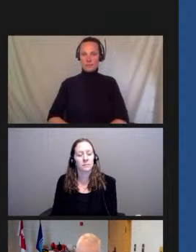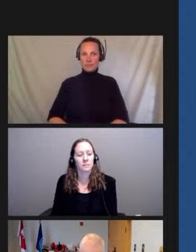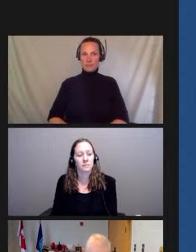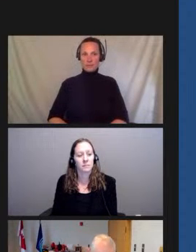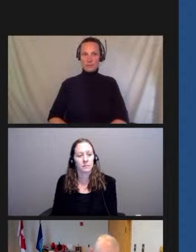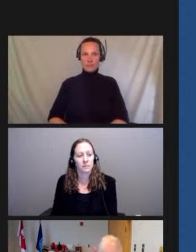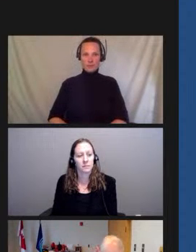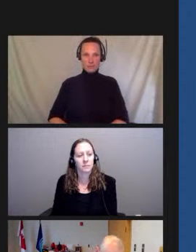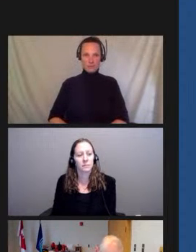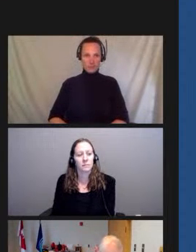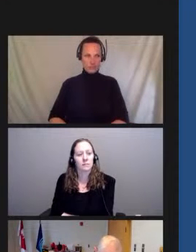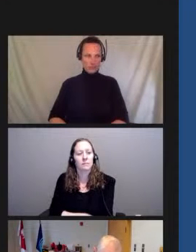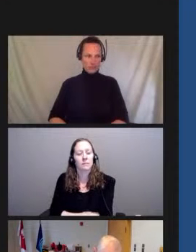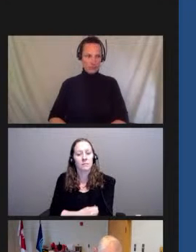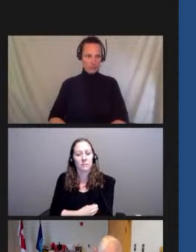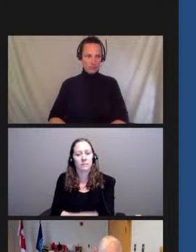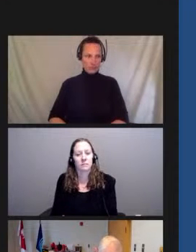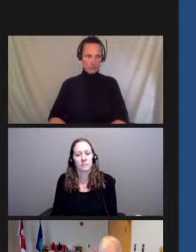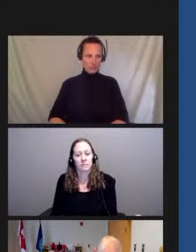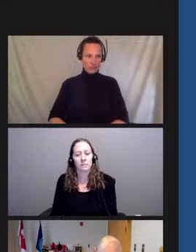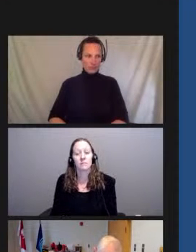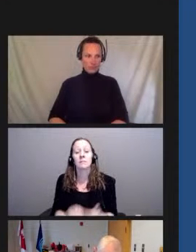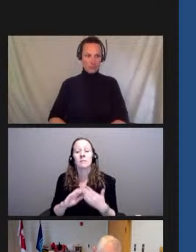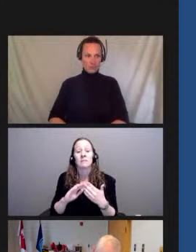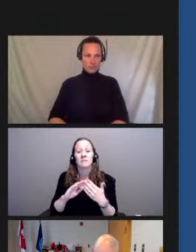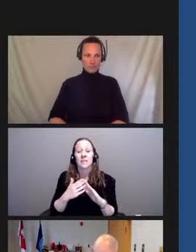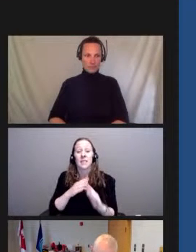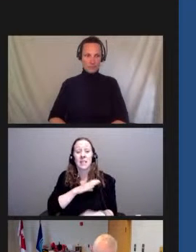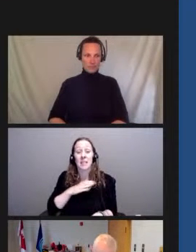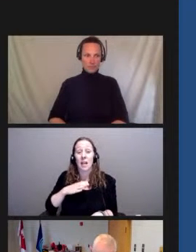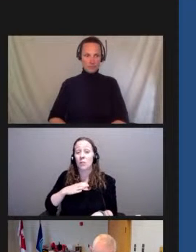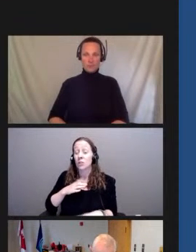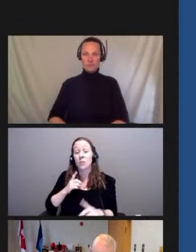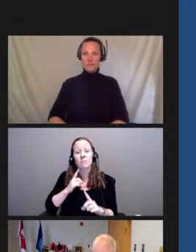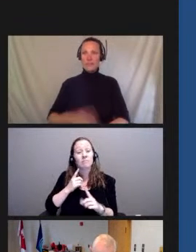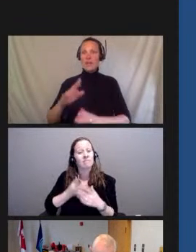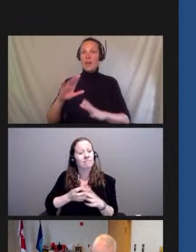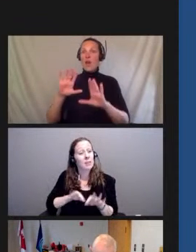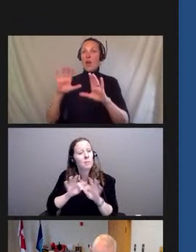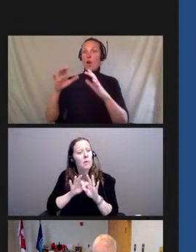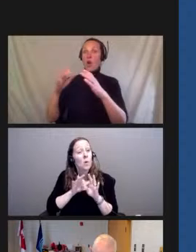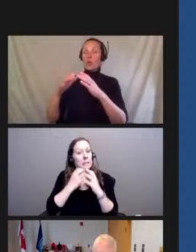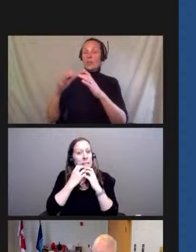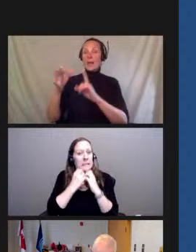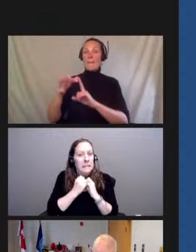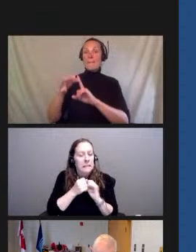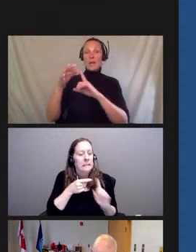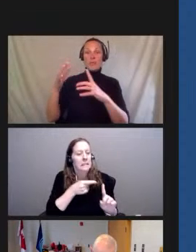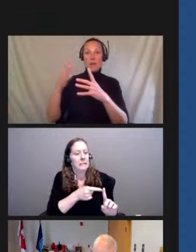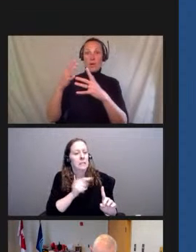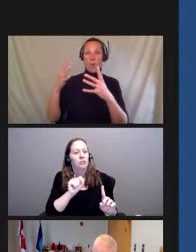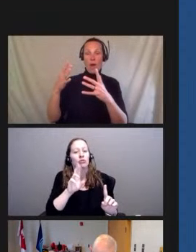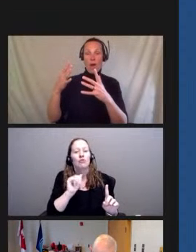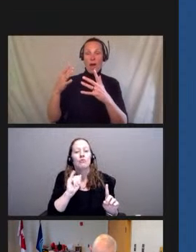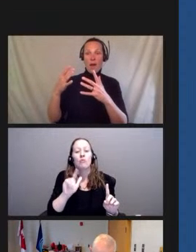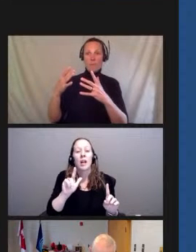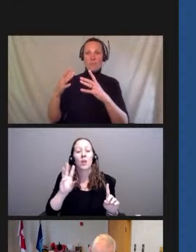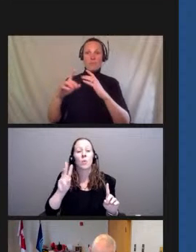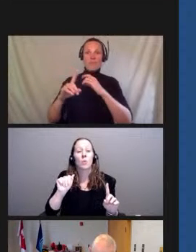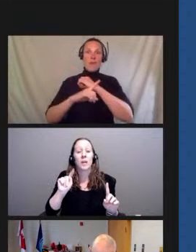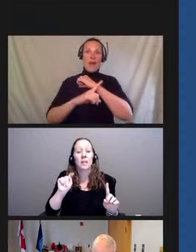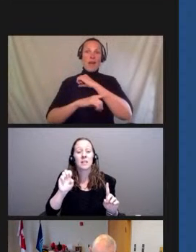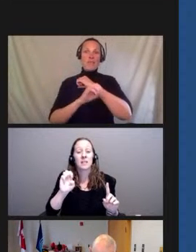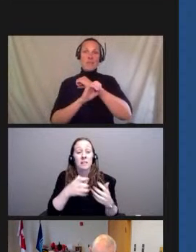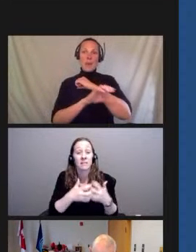Recognizing that one of City Council's key priorities is preserving capacity at the trail waste facility, with the aim of maximizing its